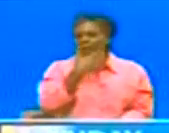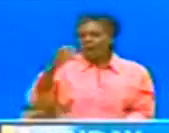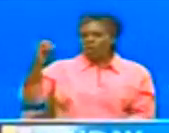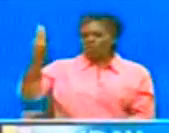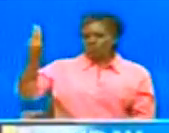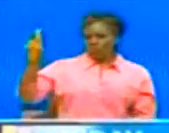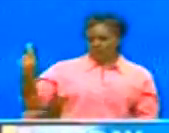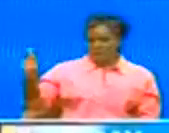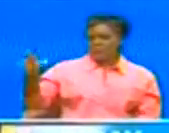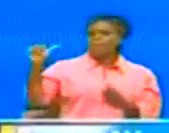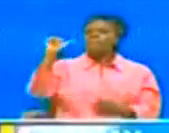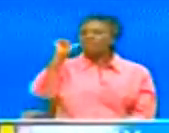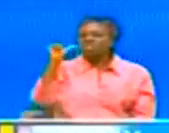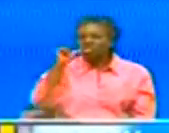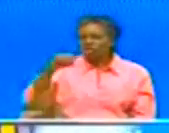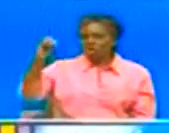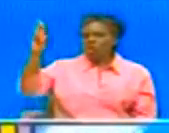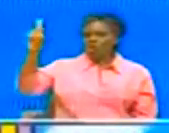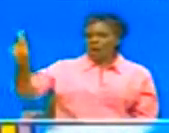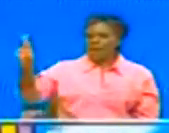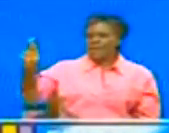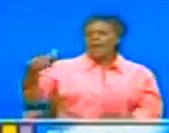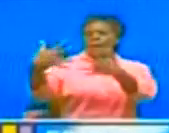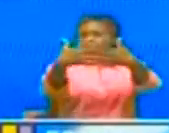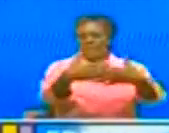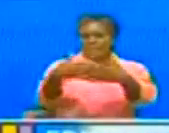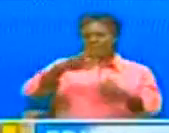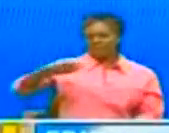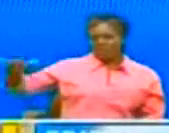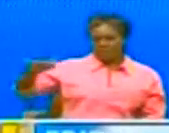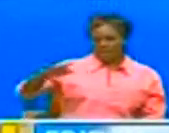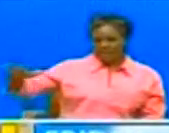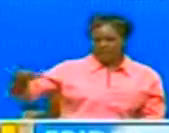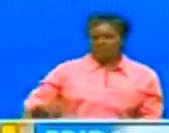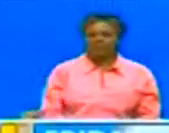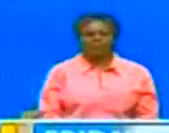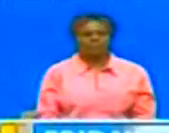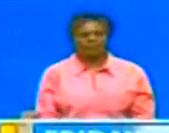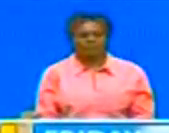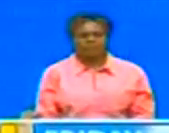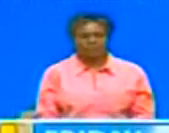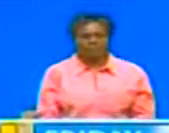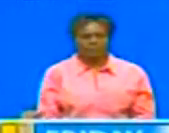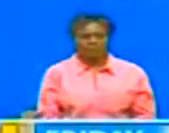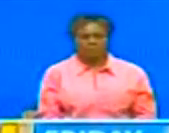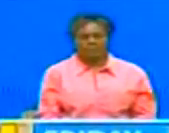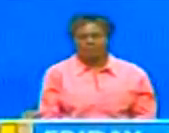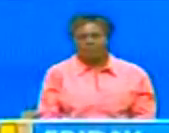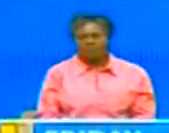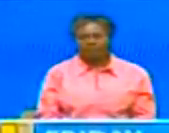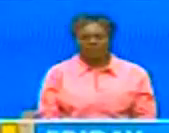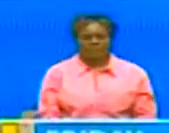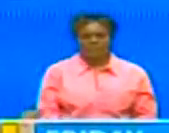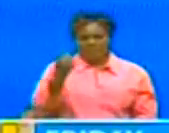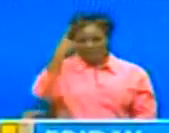uh-huh. British, and O-R, uh-huh. American spelling. Ah, got it, Willis. Got inquiry. It. Inquiry, got